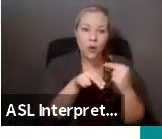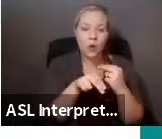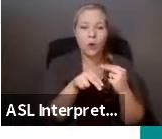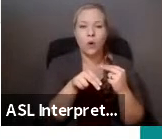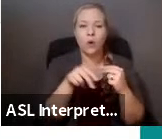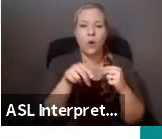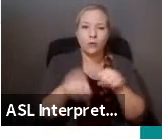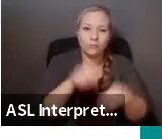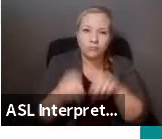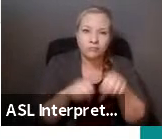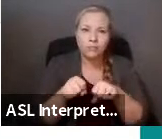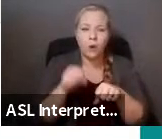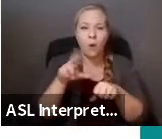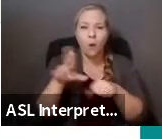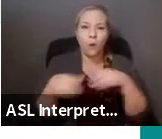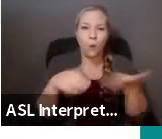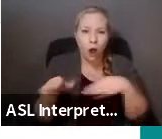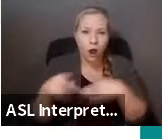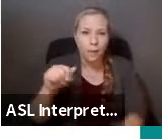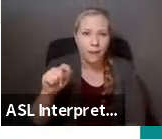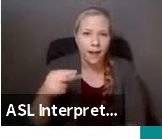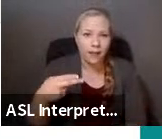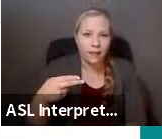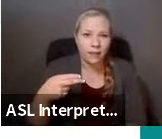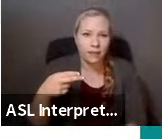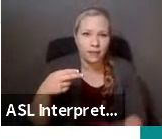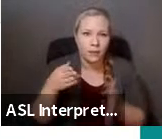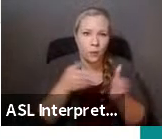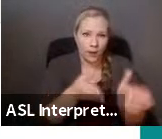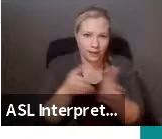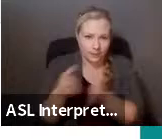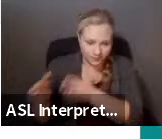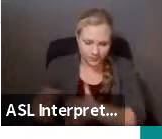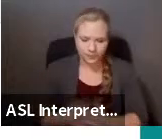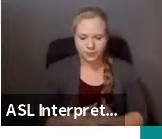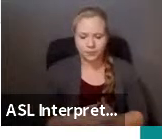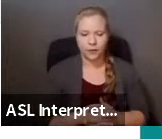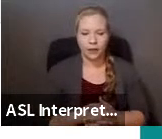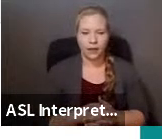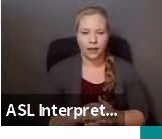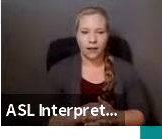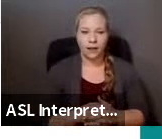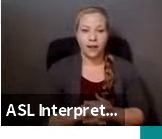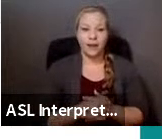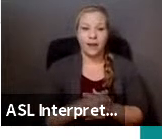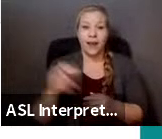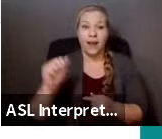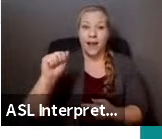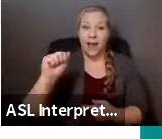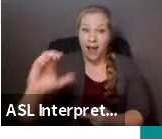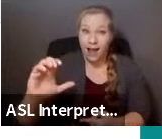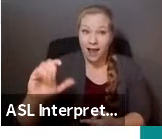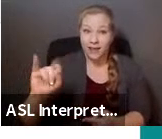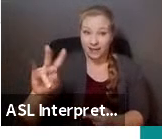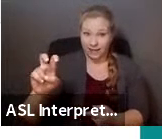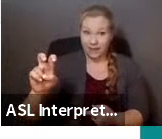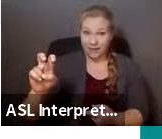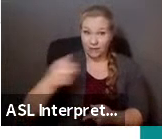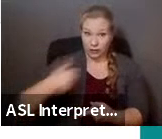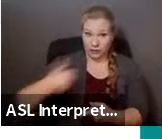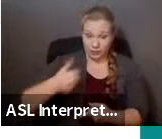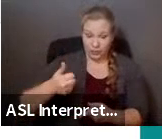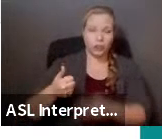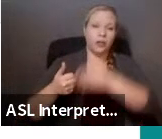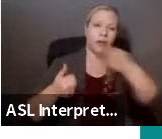so when you think about it just through the active transportation lens, and with the lists that I just